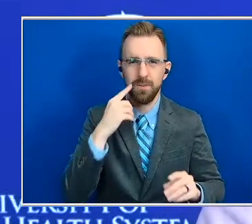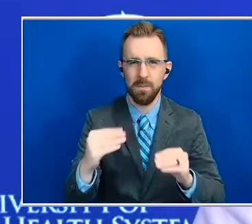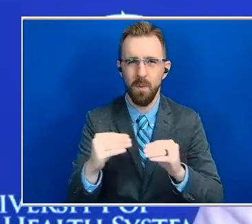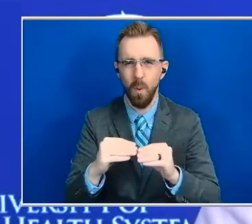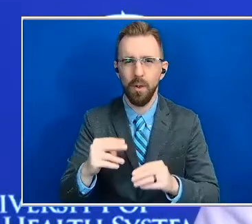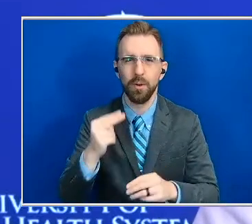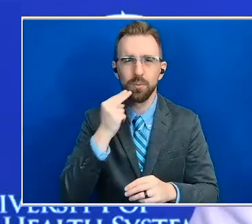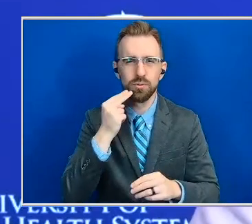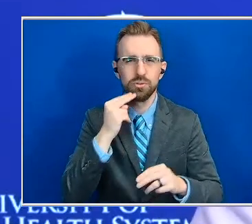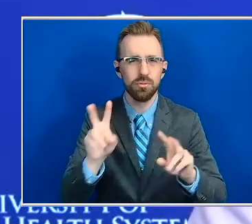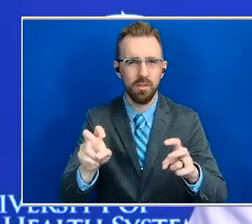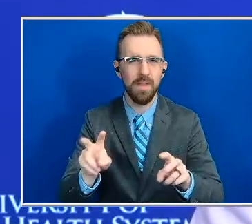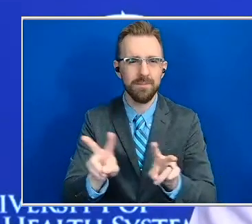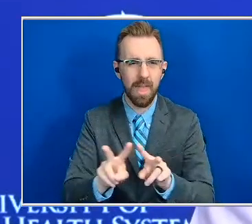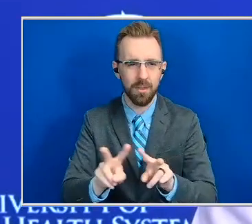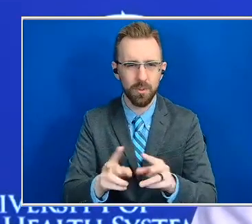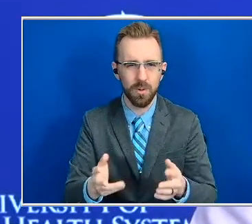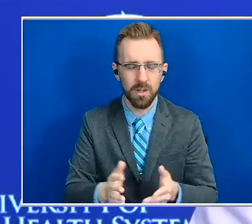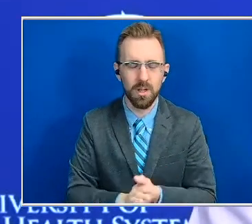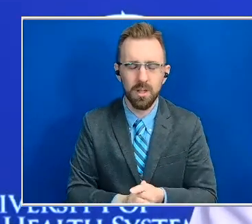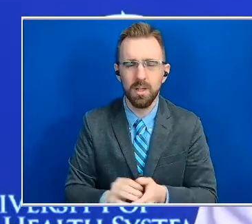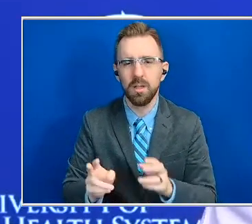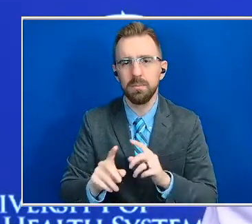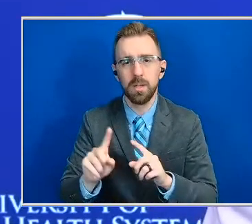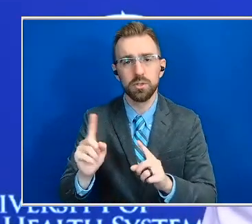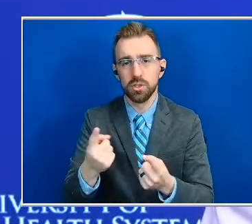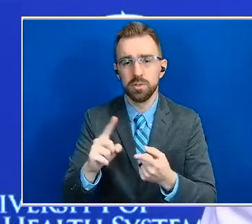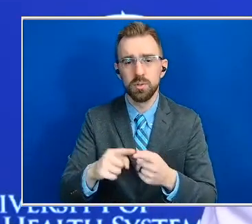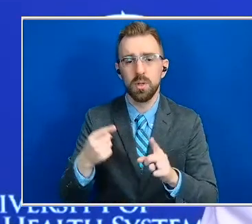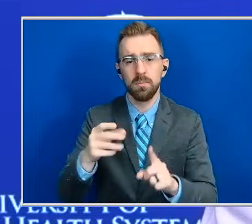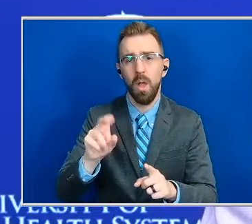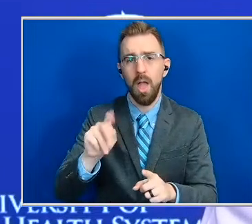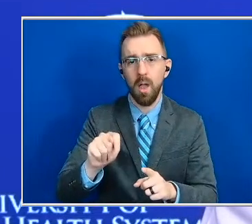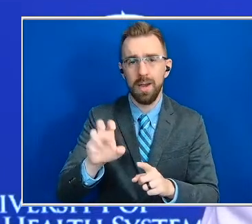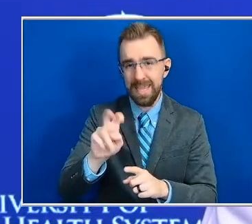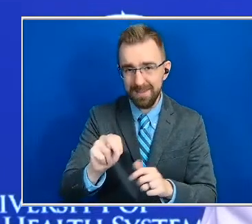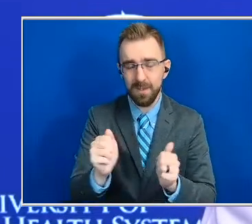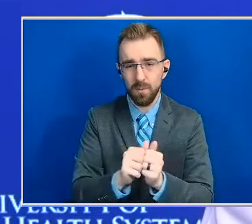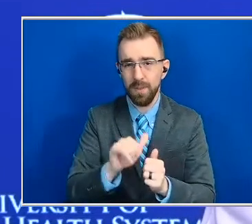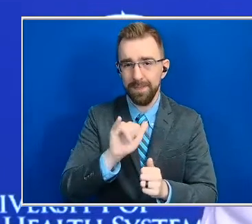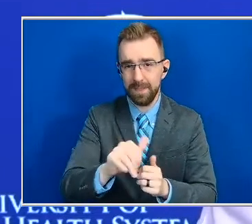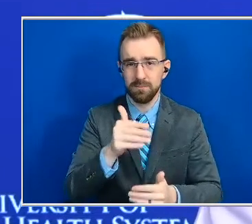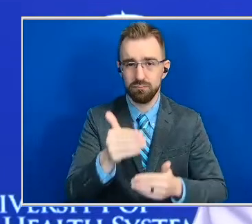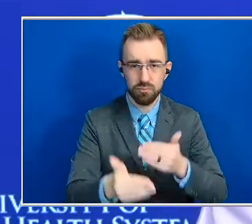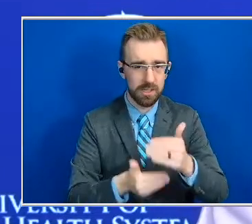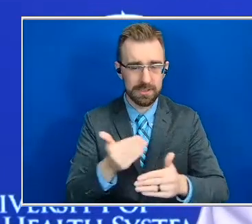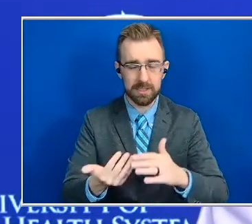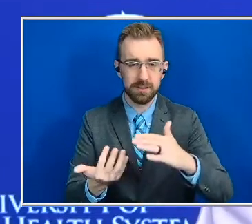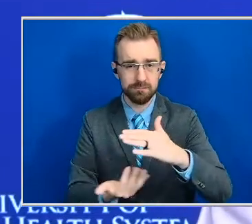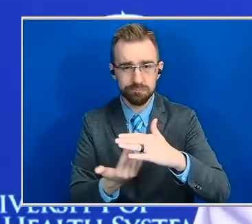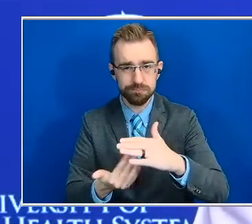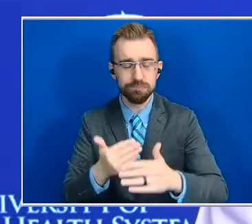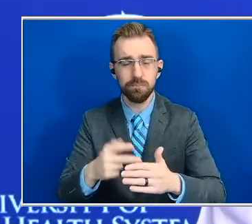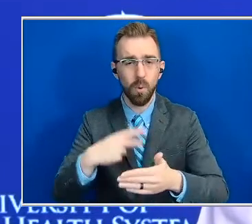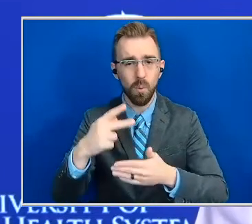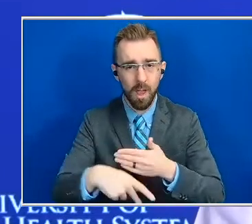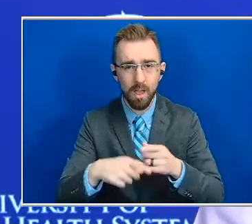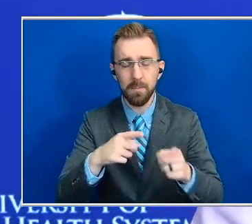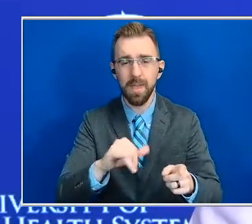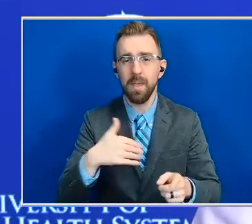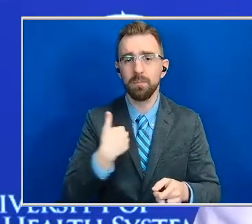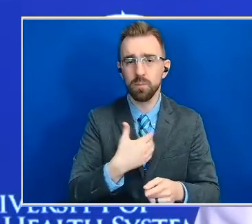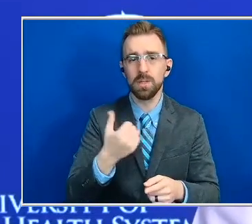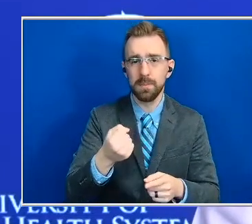value. But just to point out that even with this process, even with this program, that breast milk is getting